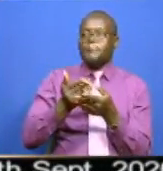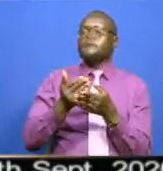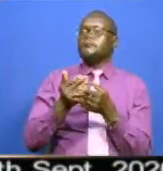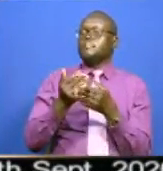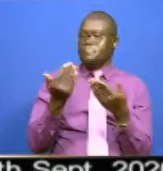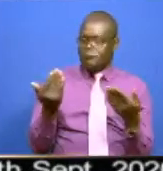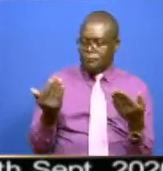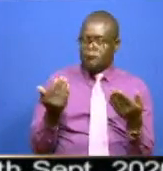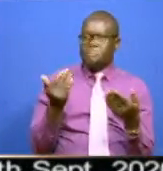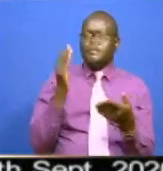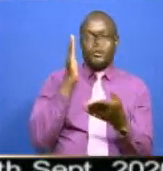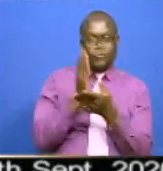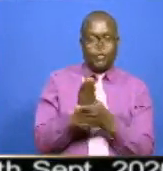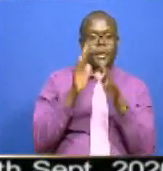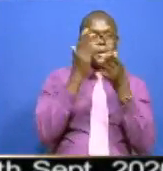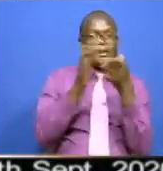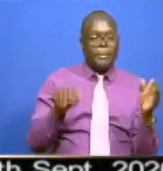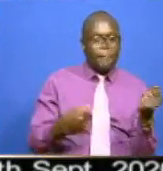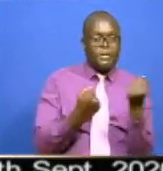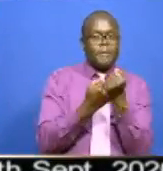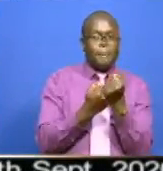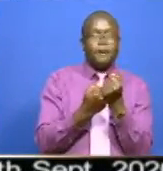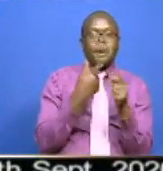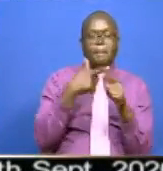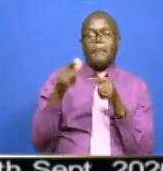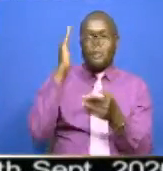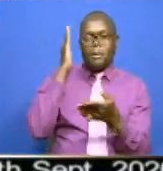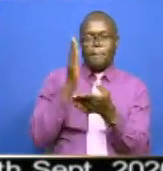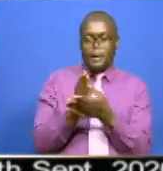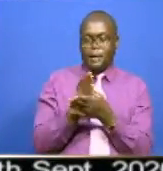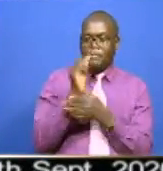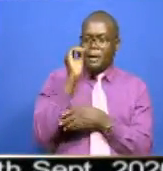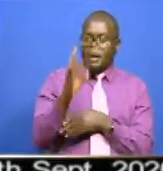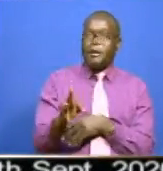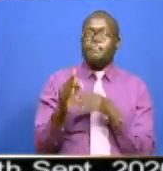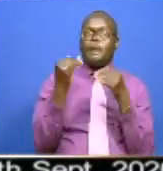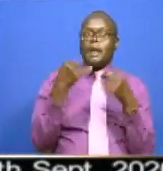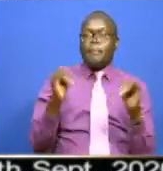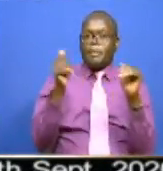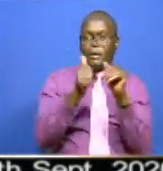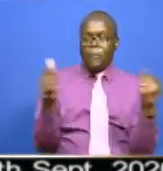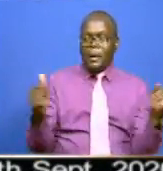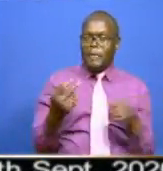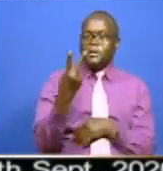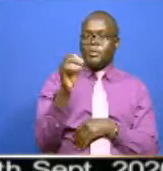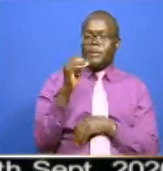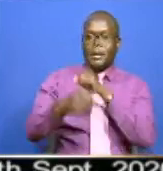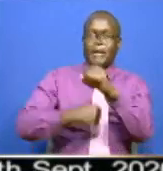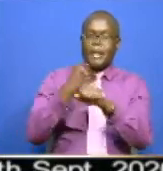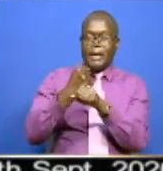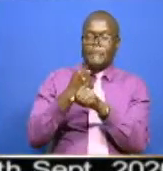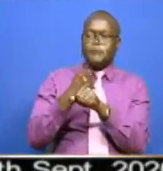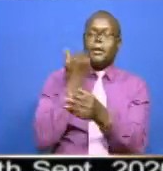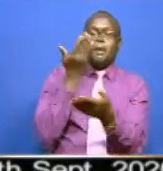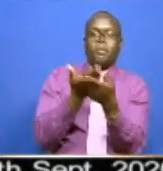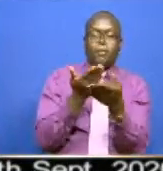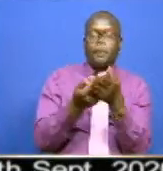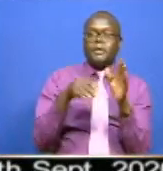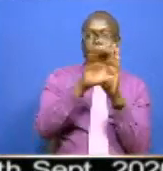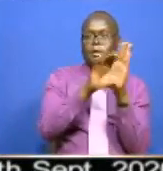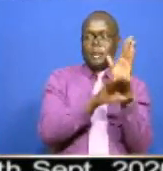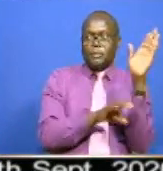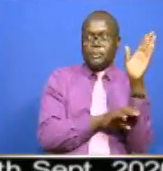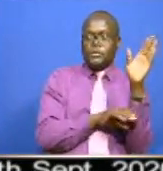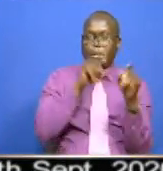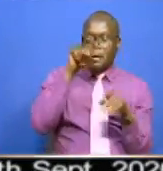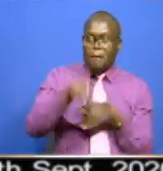got a sunset clause. But we do believe if it is implemented in the 20 years that was proposed in the Constitution, then we should